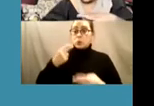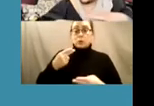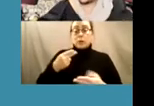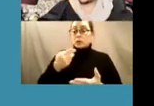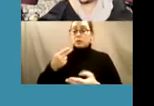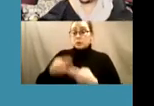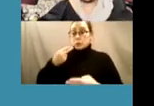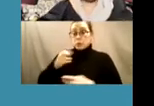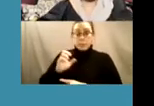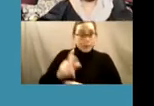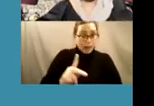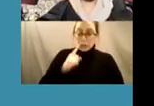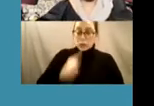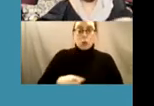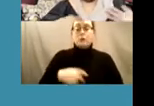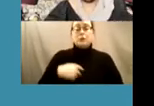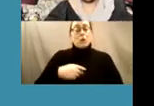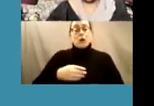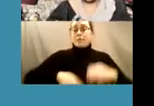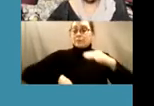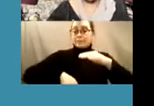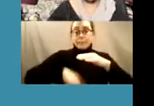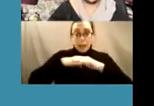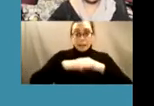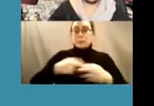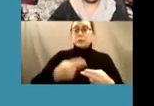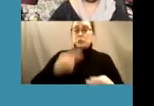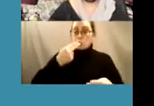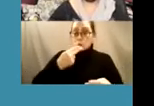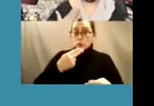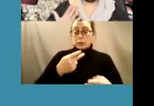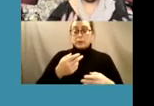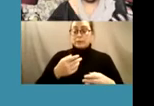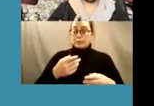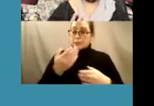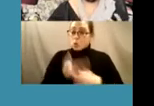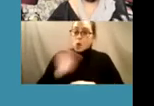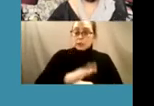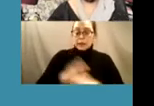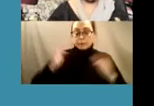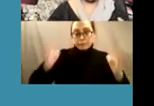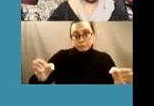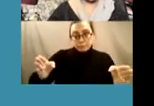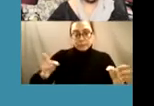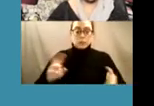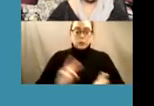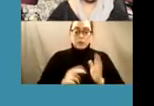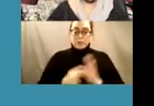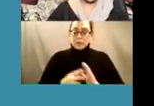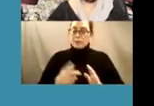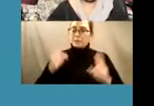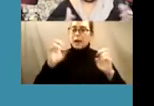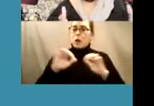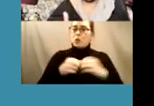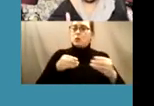only get a certain amount of spoons at the beginning of the day, and everything is going to cost something. And so you have to kind of negotiate what you're going to spend your spoons on throughout the